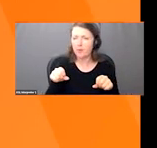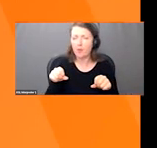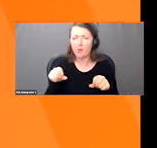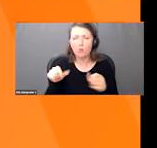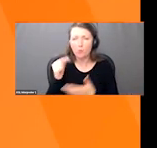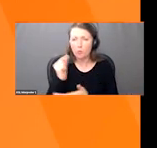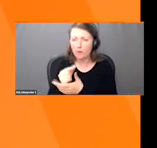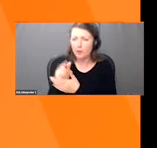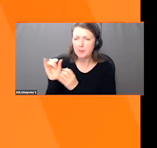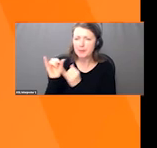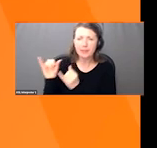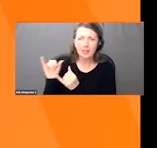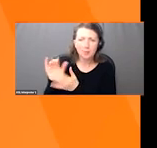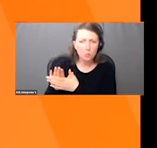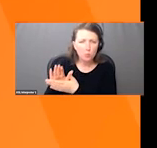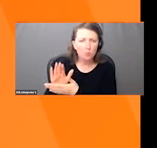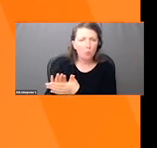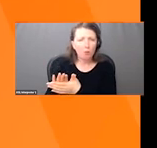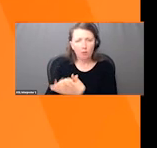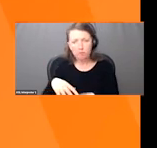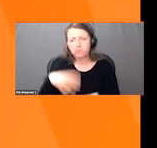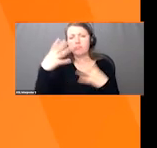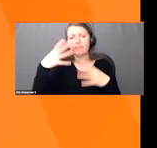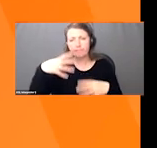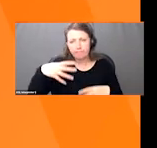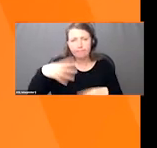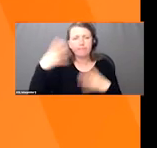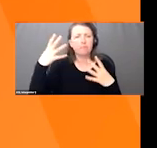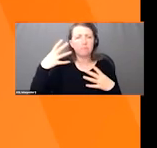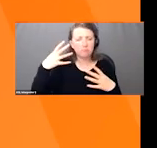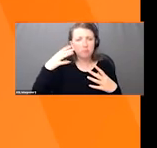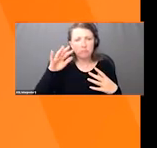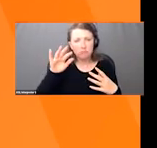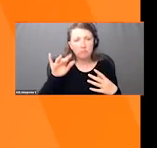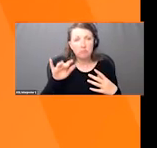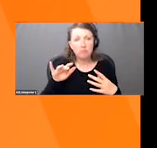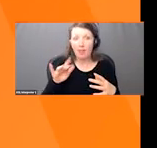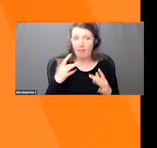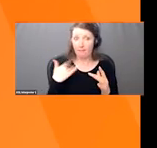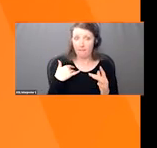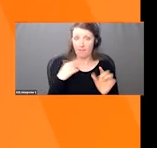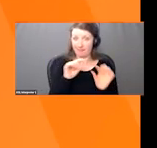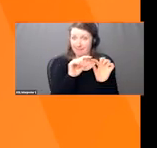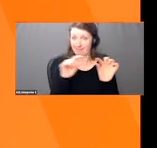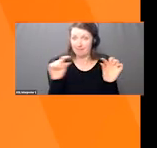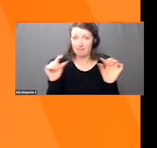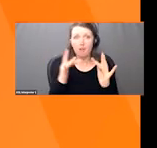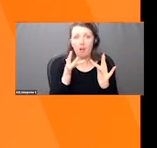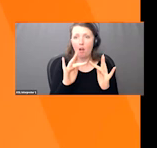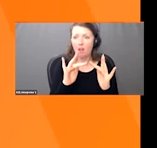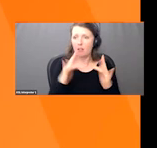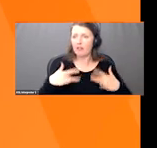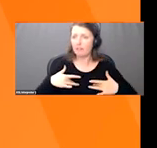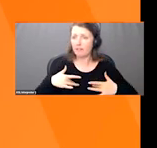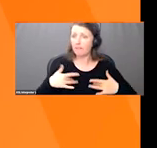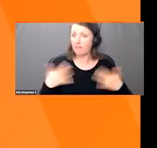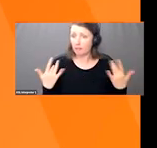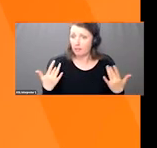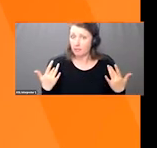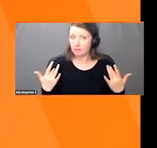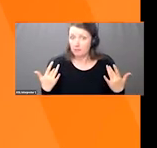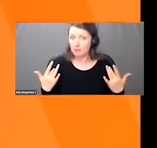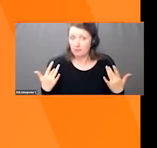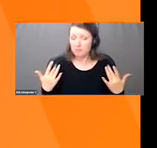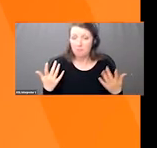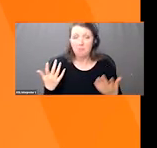or mutual connections. They have an online event section that you can see all. So if you're publishing events, you can